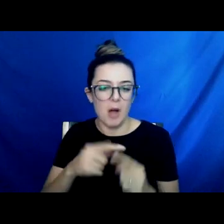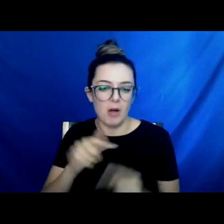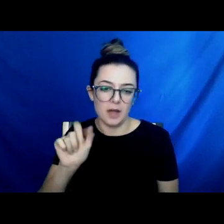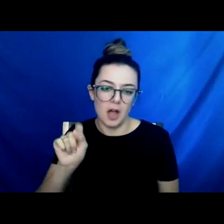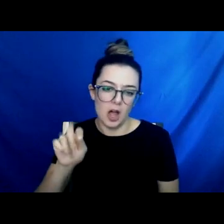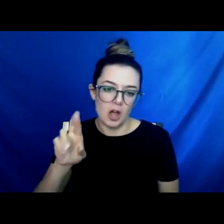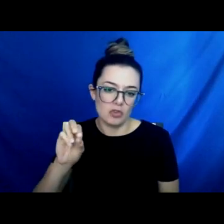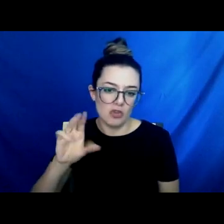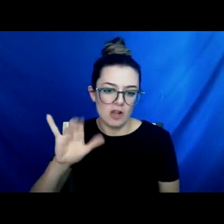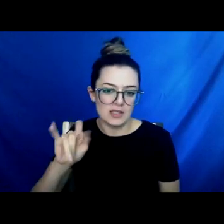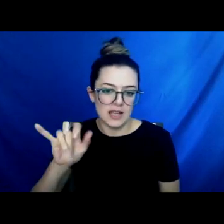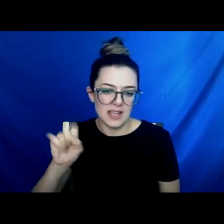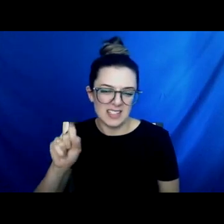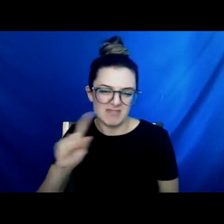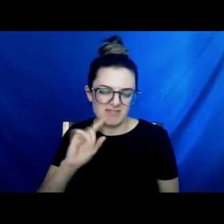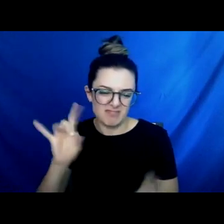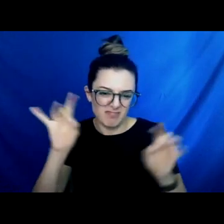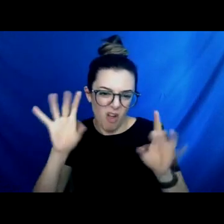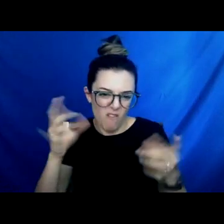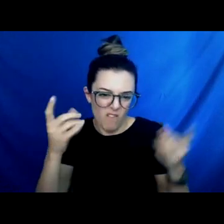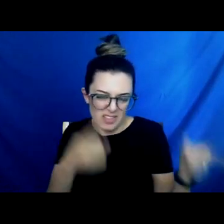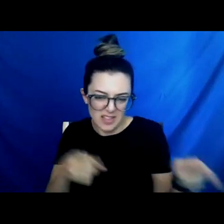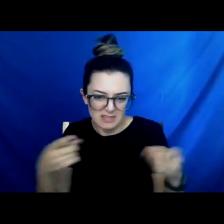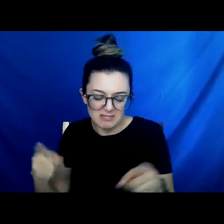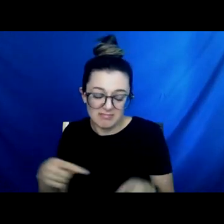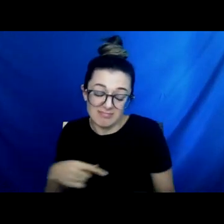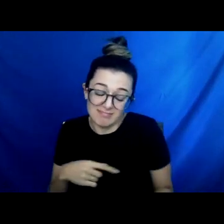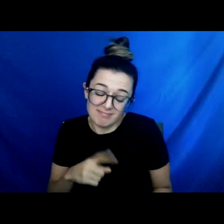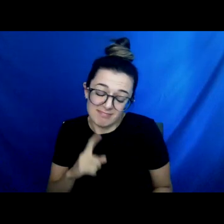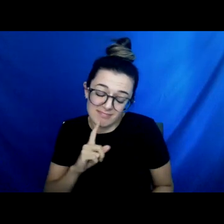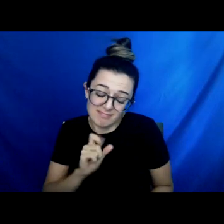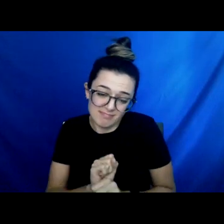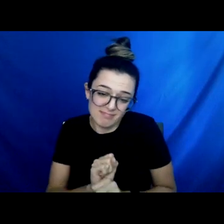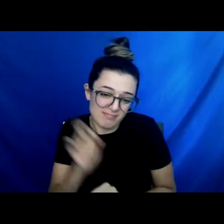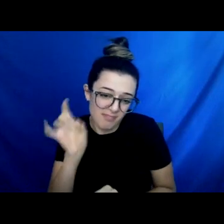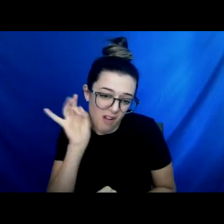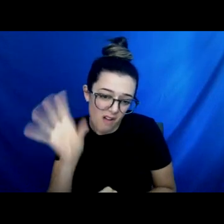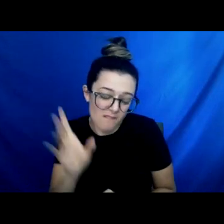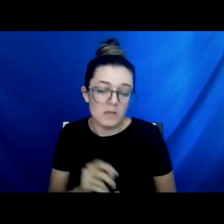sounds. But while I was there, I got to speak with